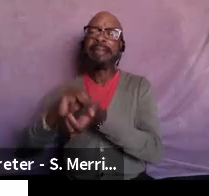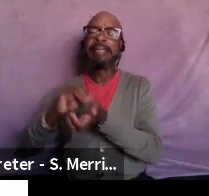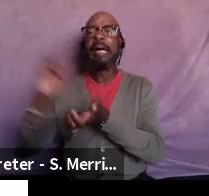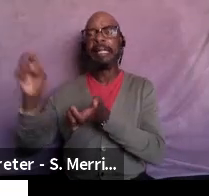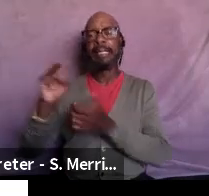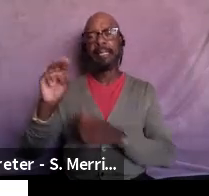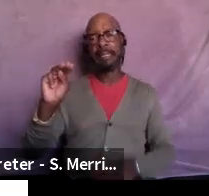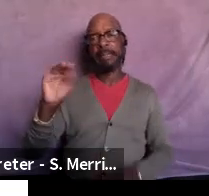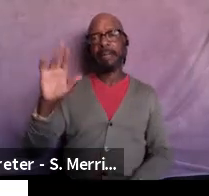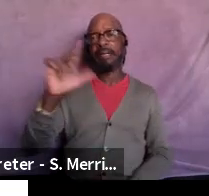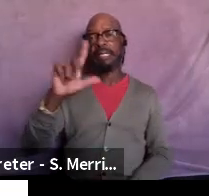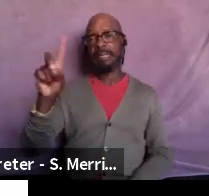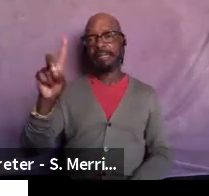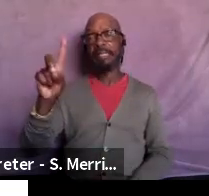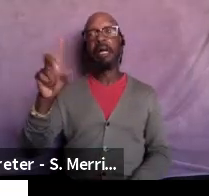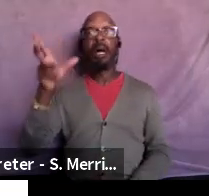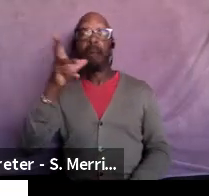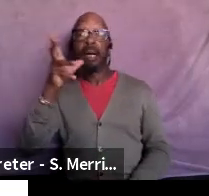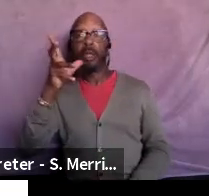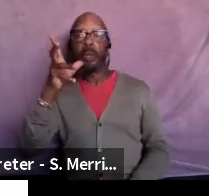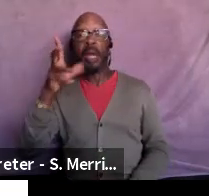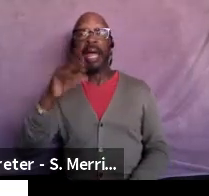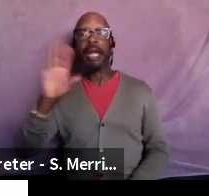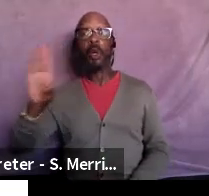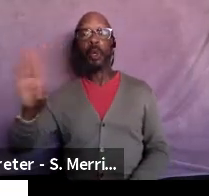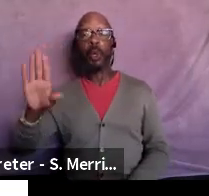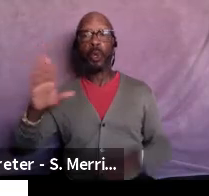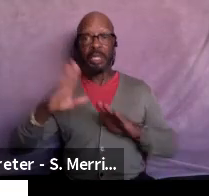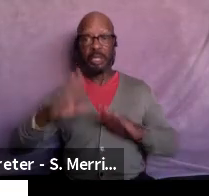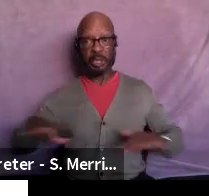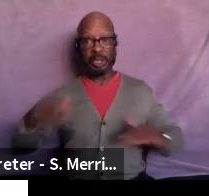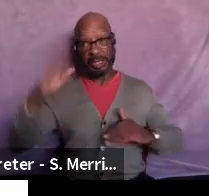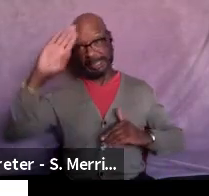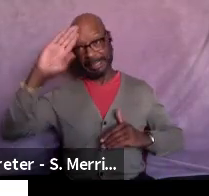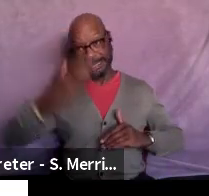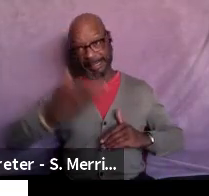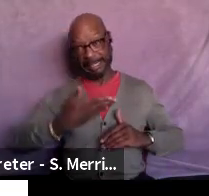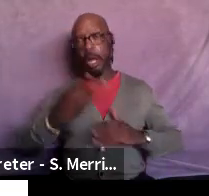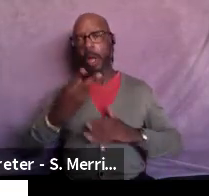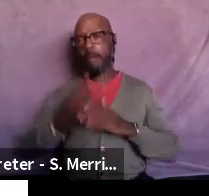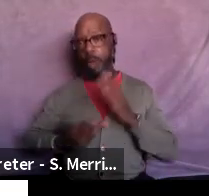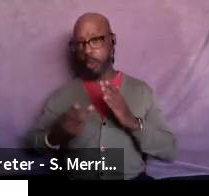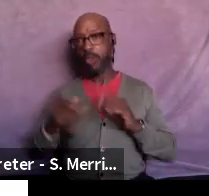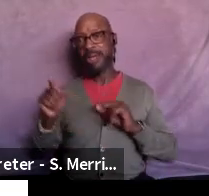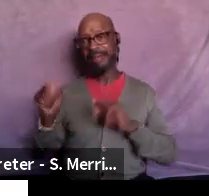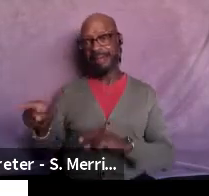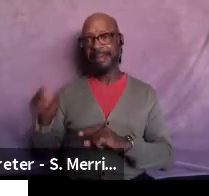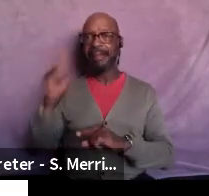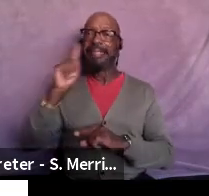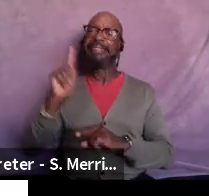of herself and her minor son, both of whom were deaf.